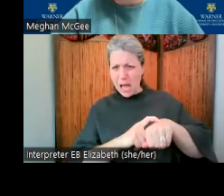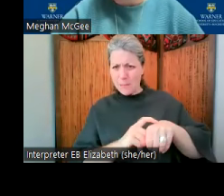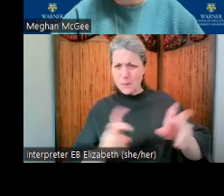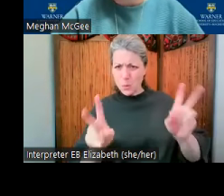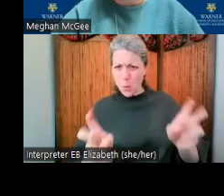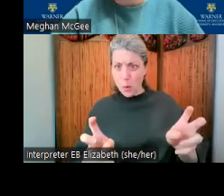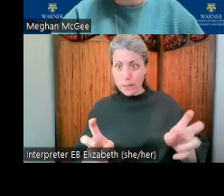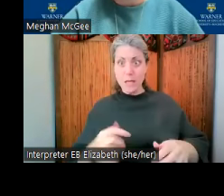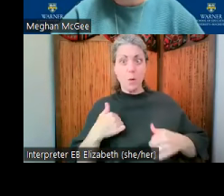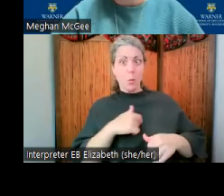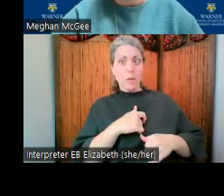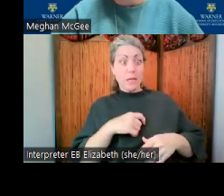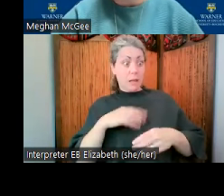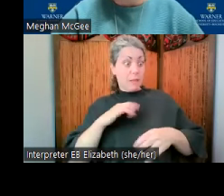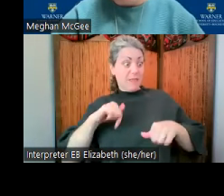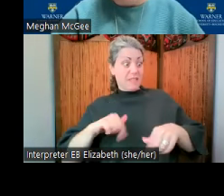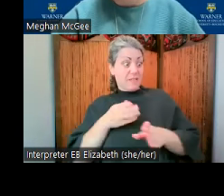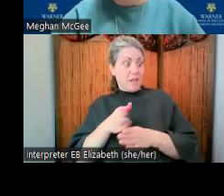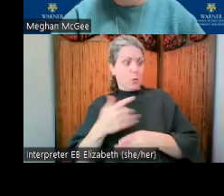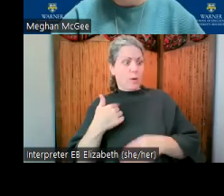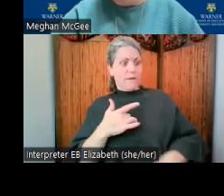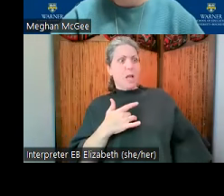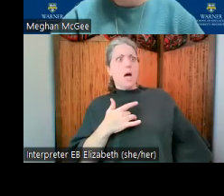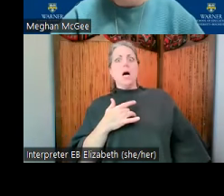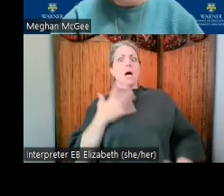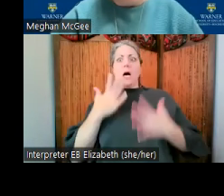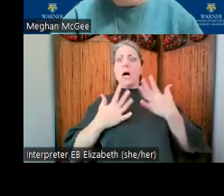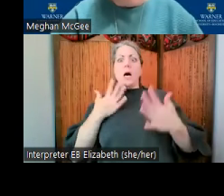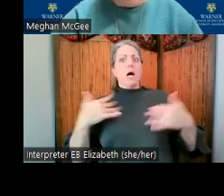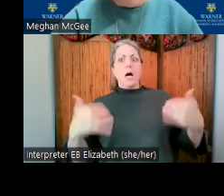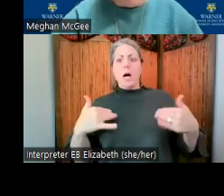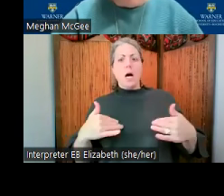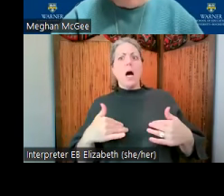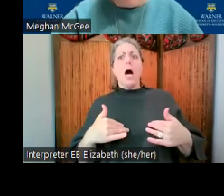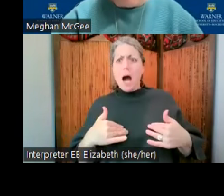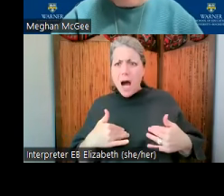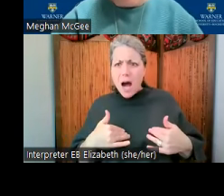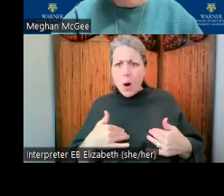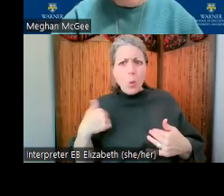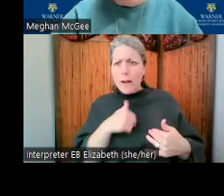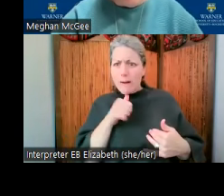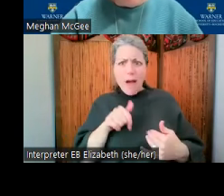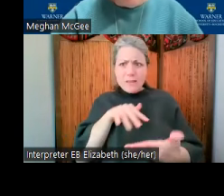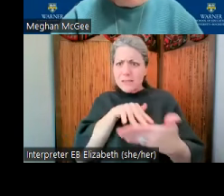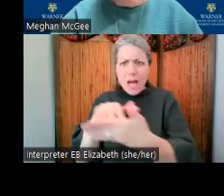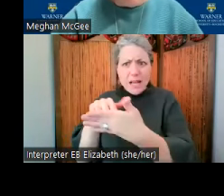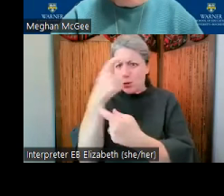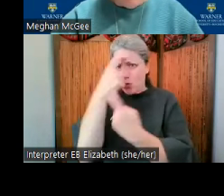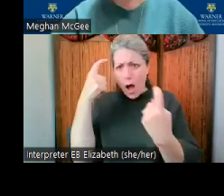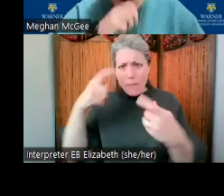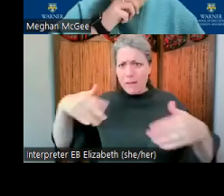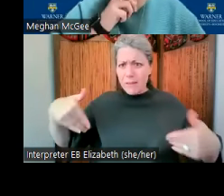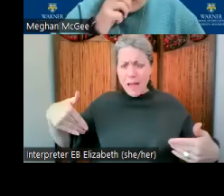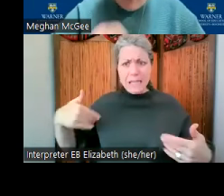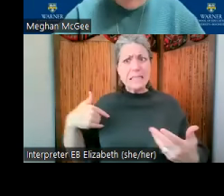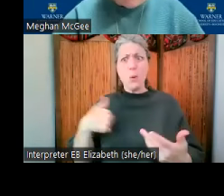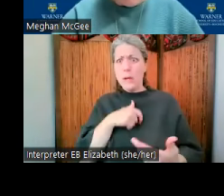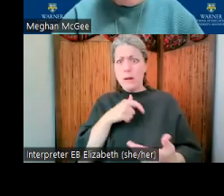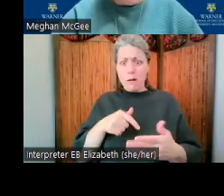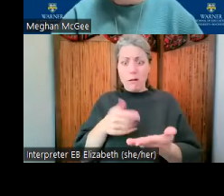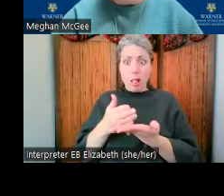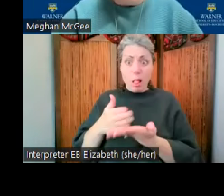my field that we weren't looking at this particular subset of need, that individuals